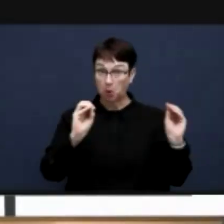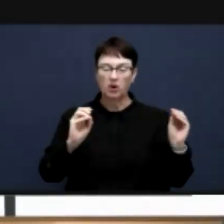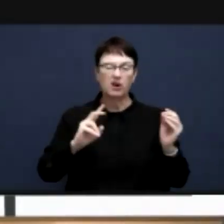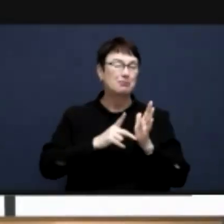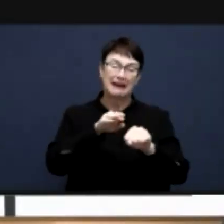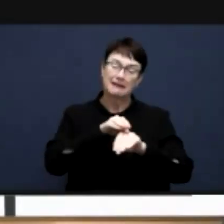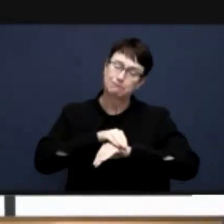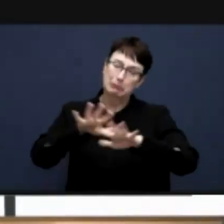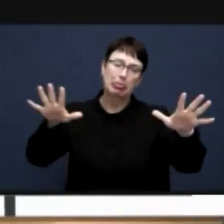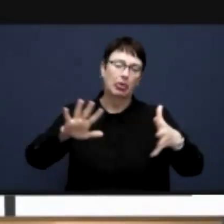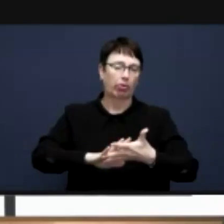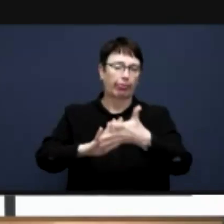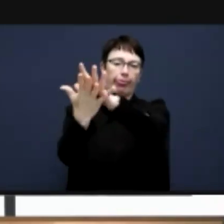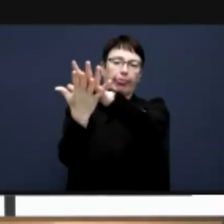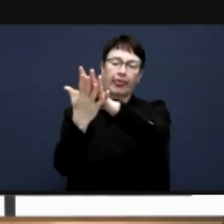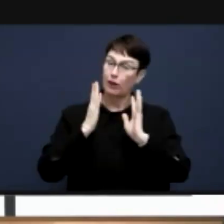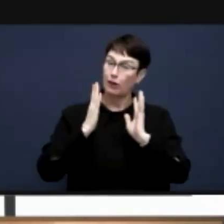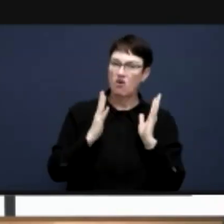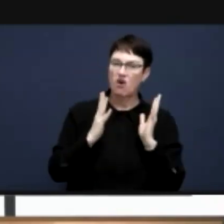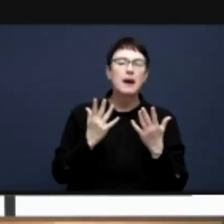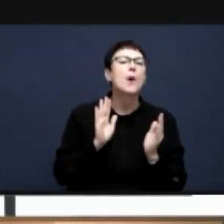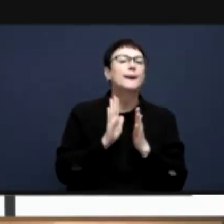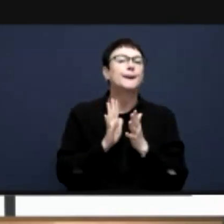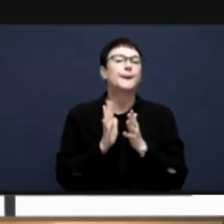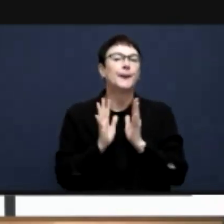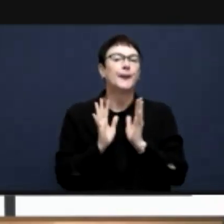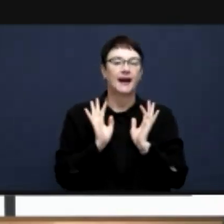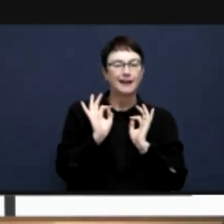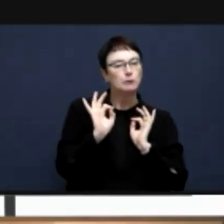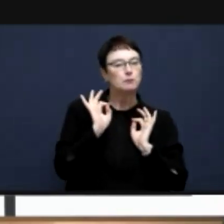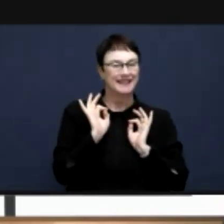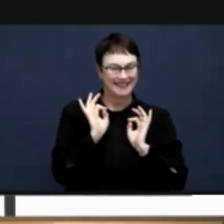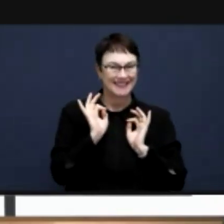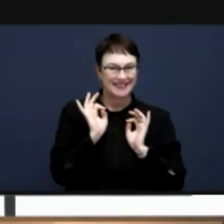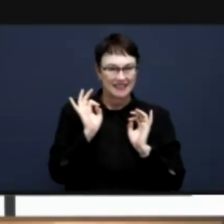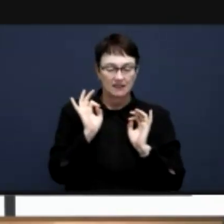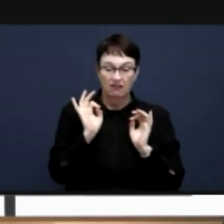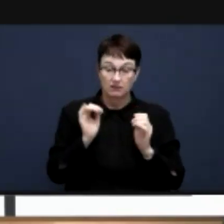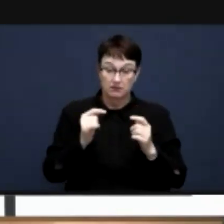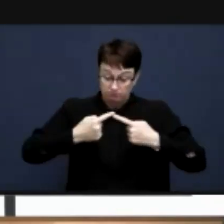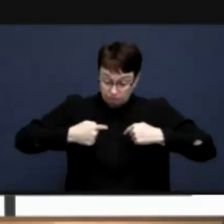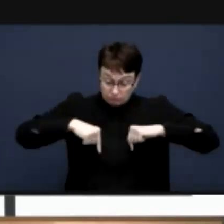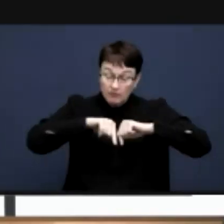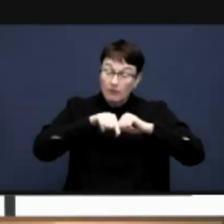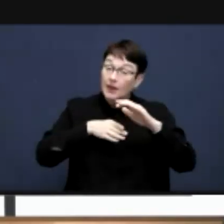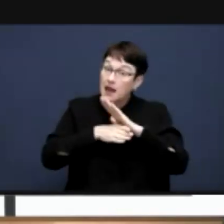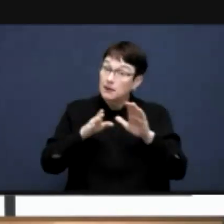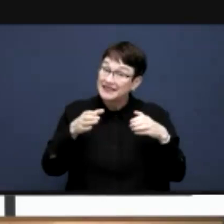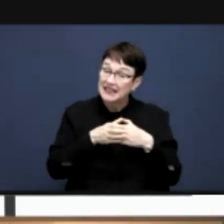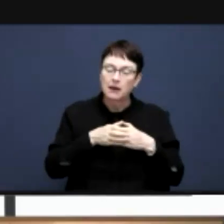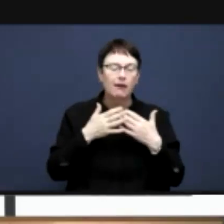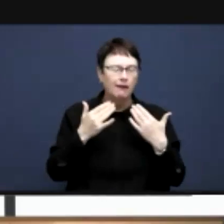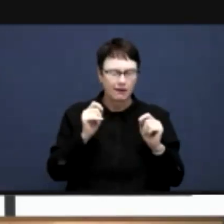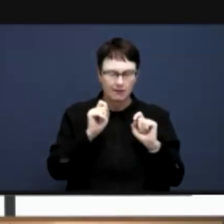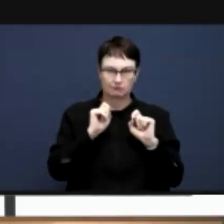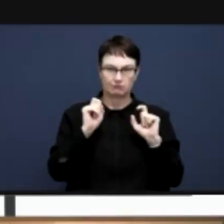And we've also noticed that some of the development teams, their own awareness, knowledge, and experience is growing as well, because